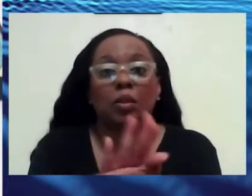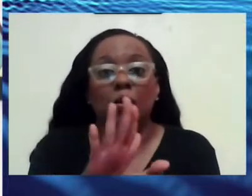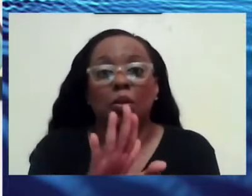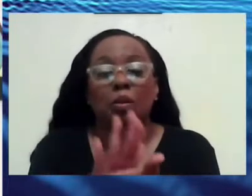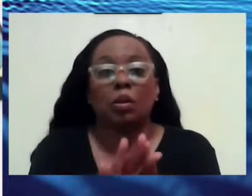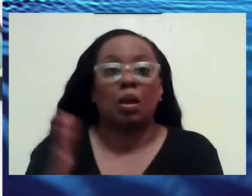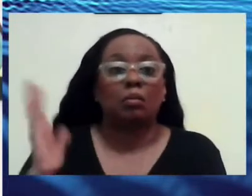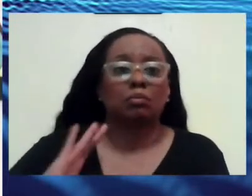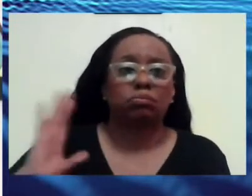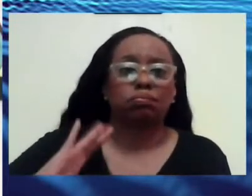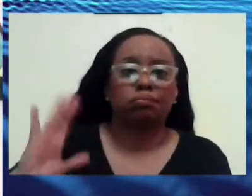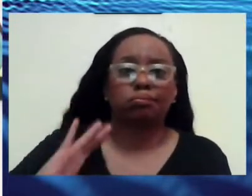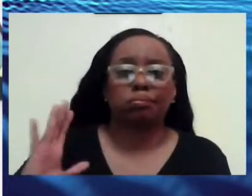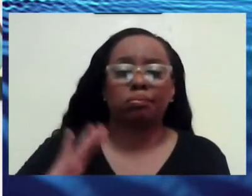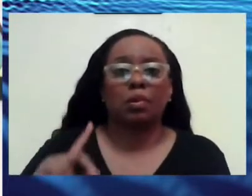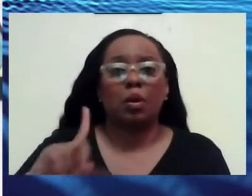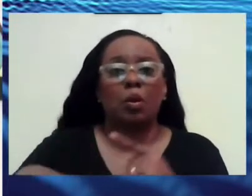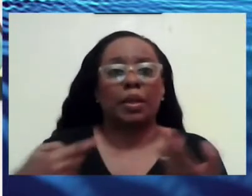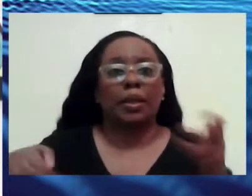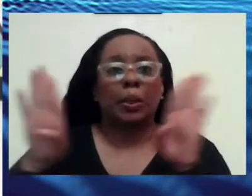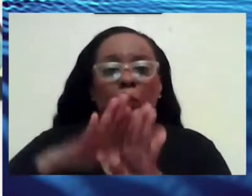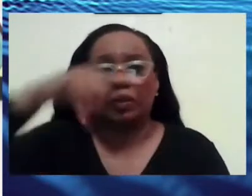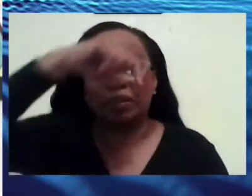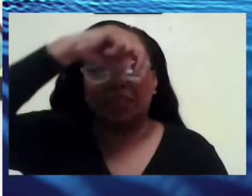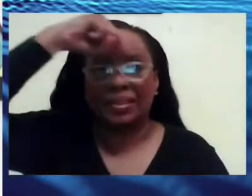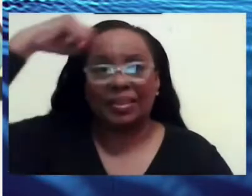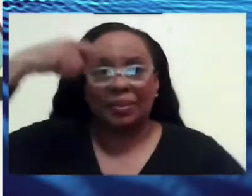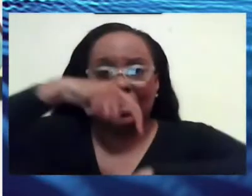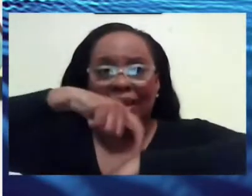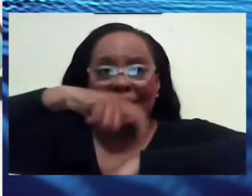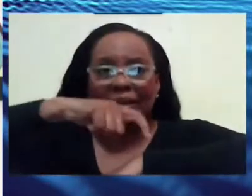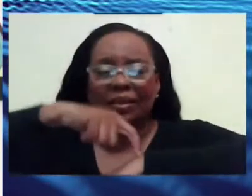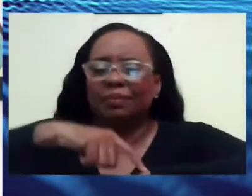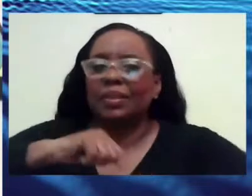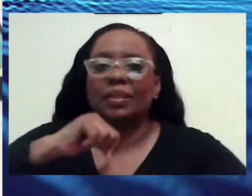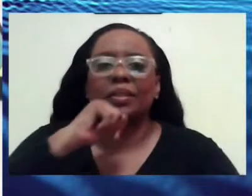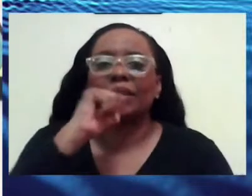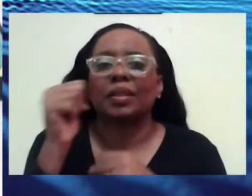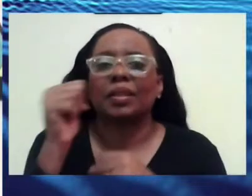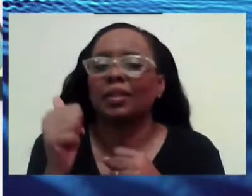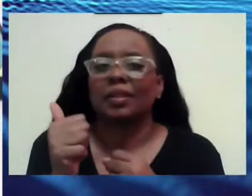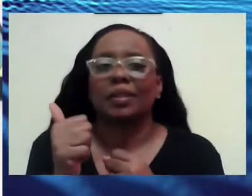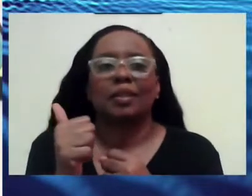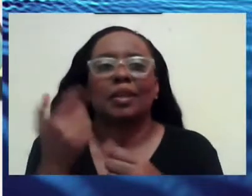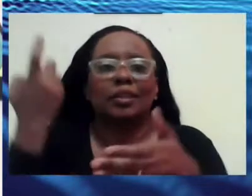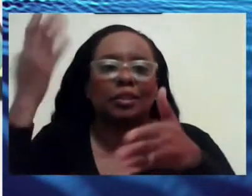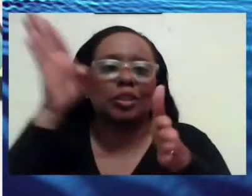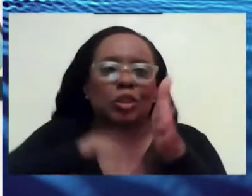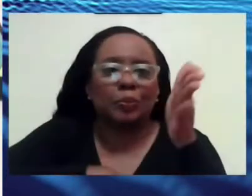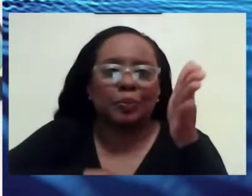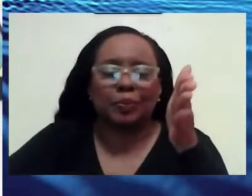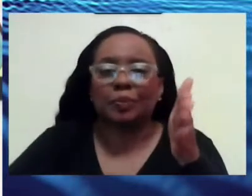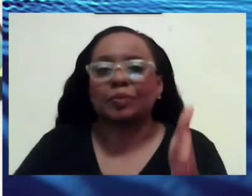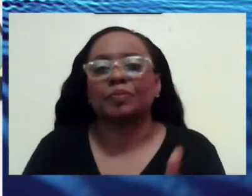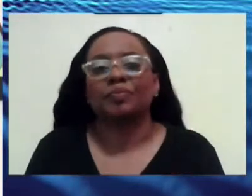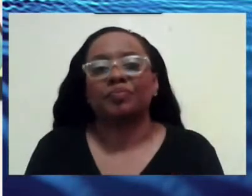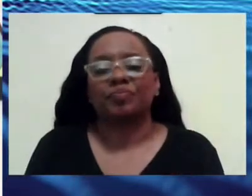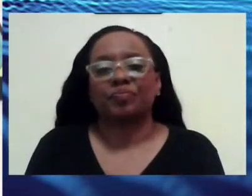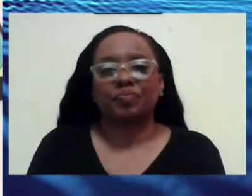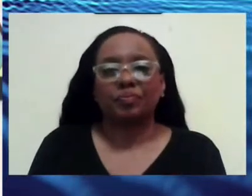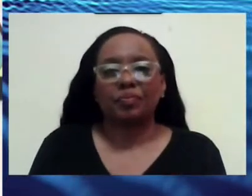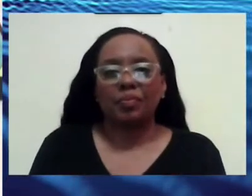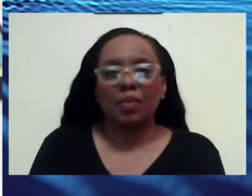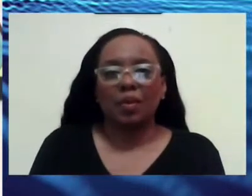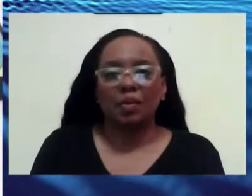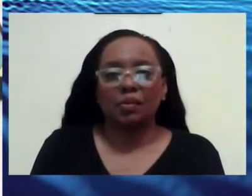were closed for the entire summer. So I know it's not going to be, a minor cost that we're talking about. And the nature of the cleaning